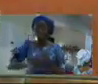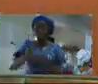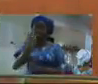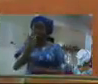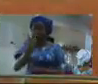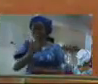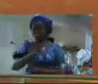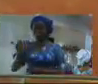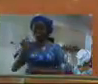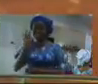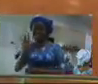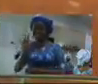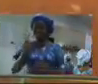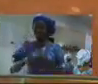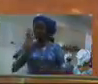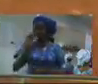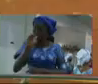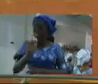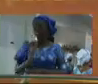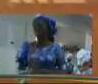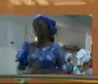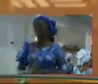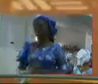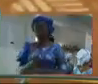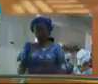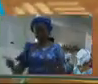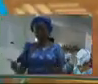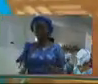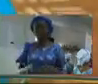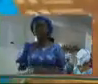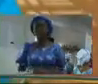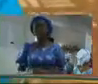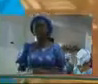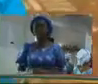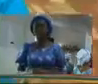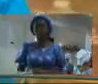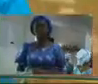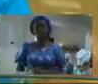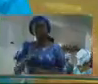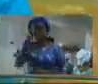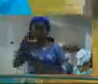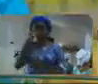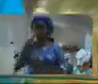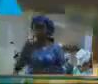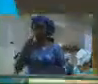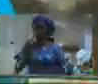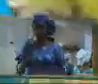8 to 15 today, before God told me to change the